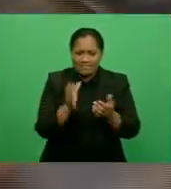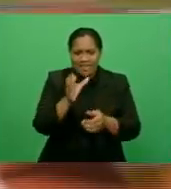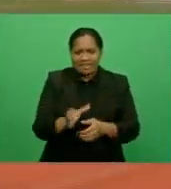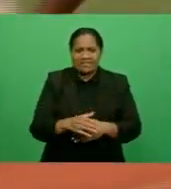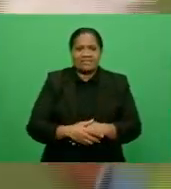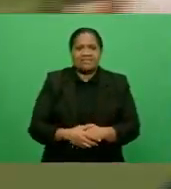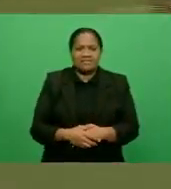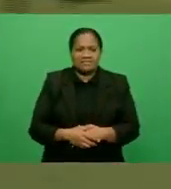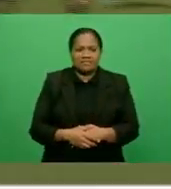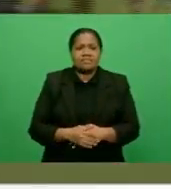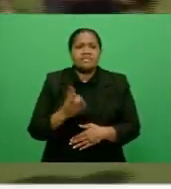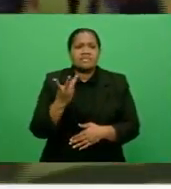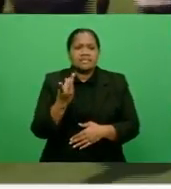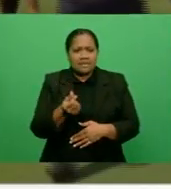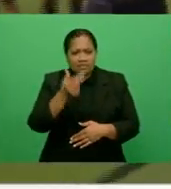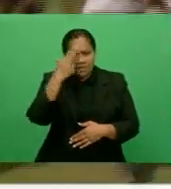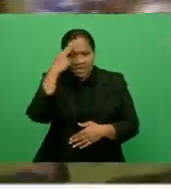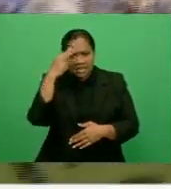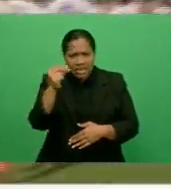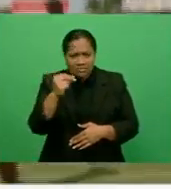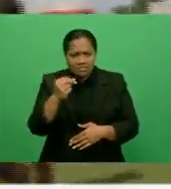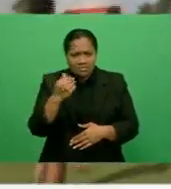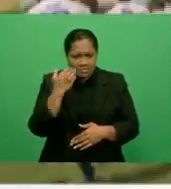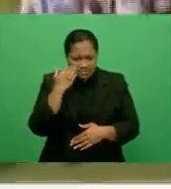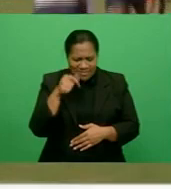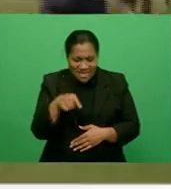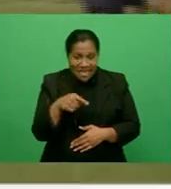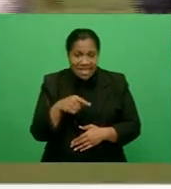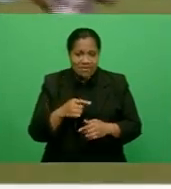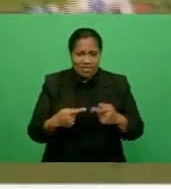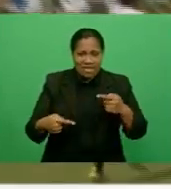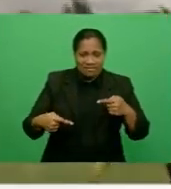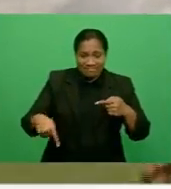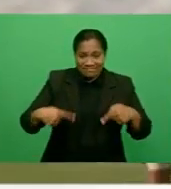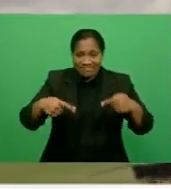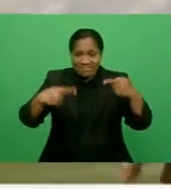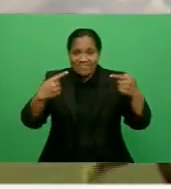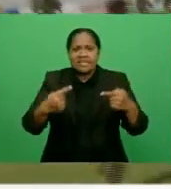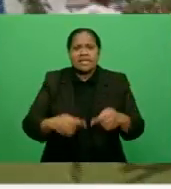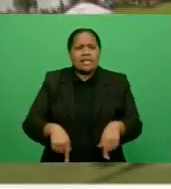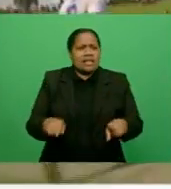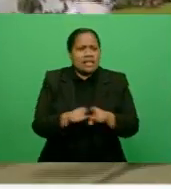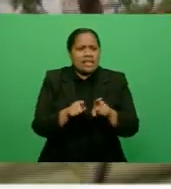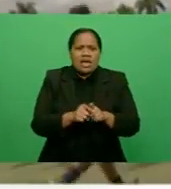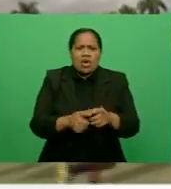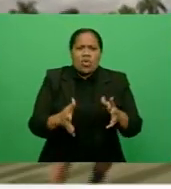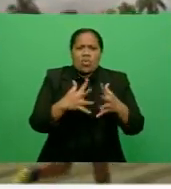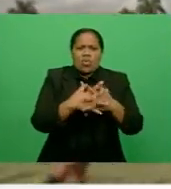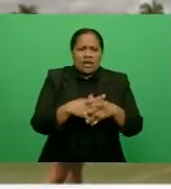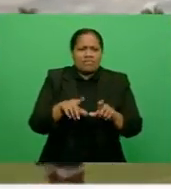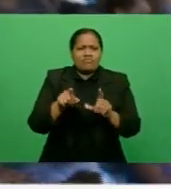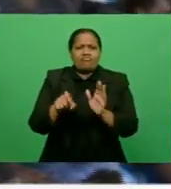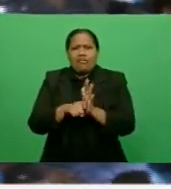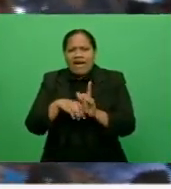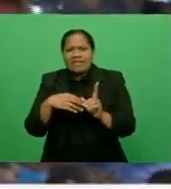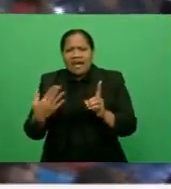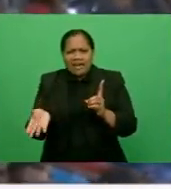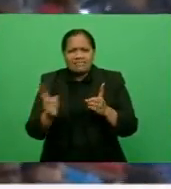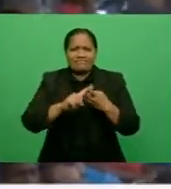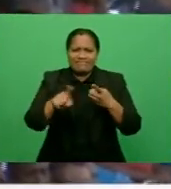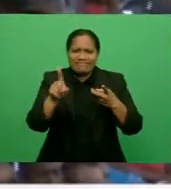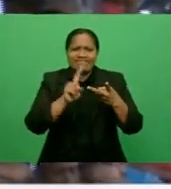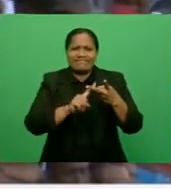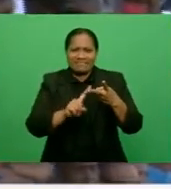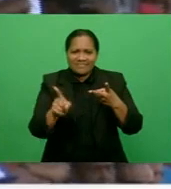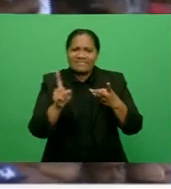Some notable names that were discovered during the tournament include the likes of Willem Ryder, Penny Ngoni Meke, Kalionia Nasoko,